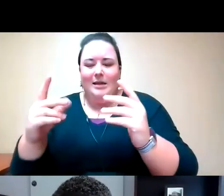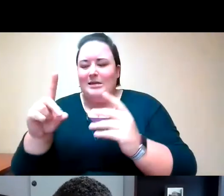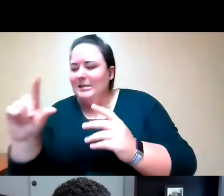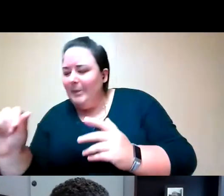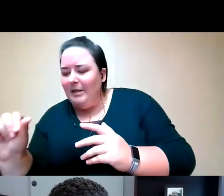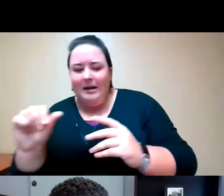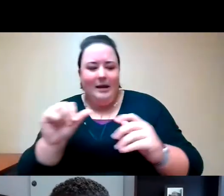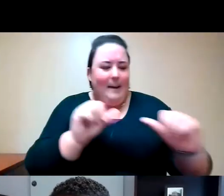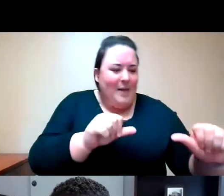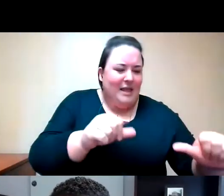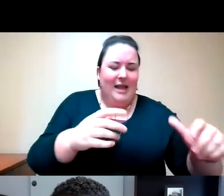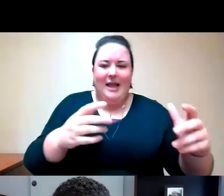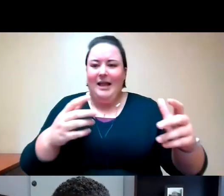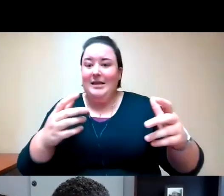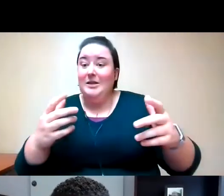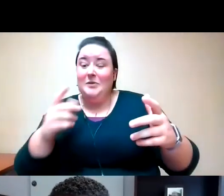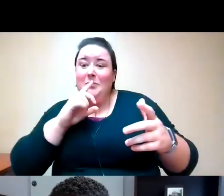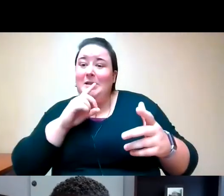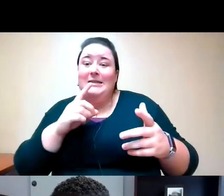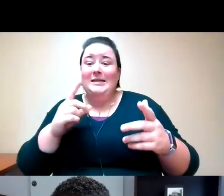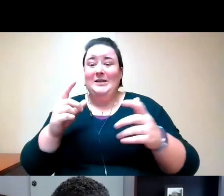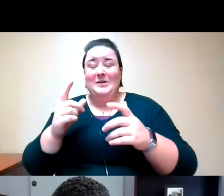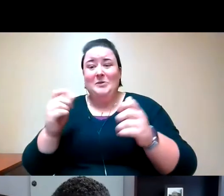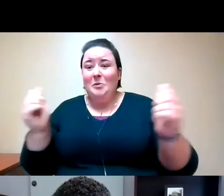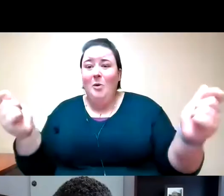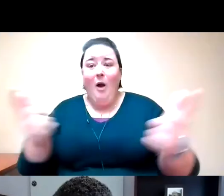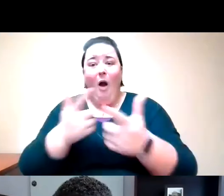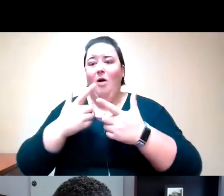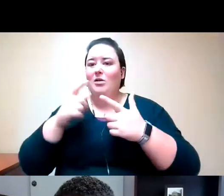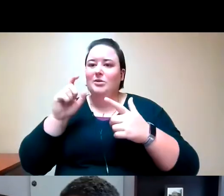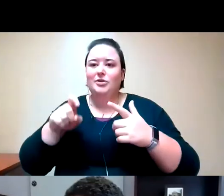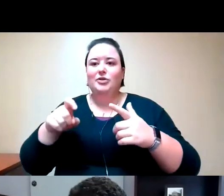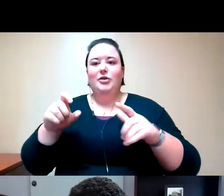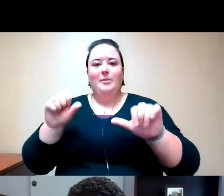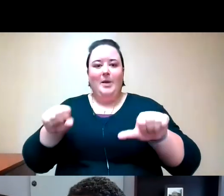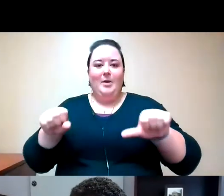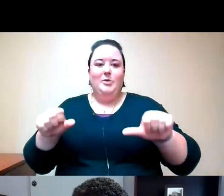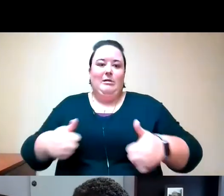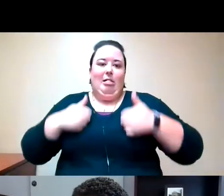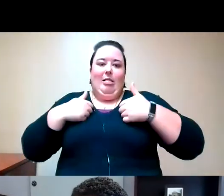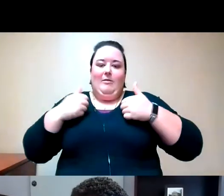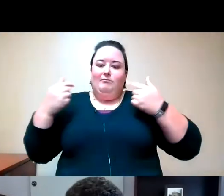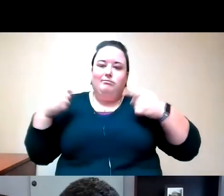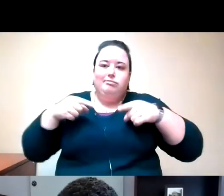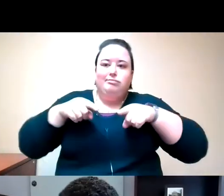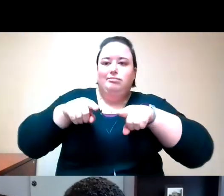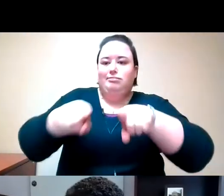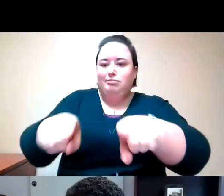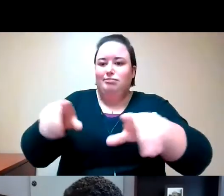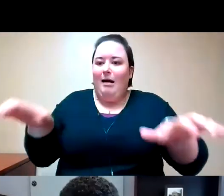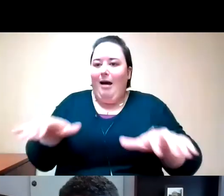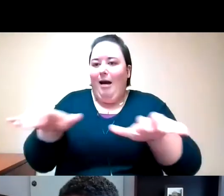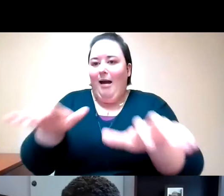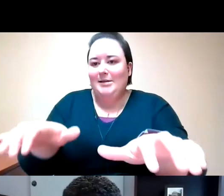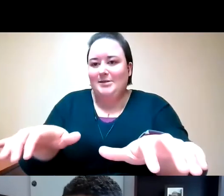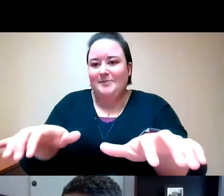is that all of us should be able to then coexist while recognizing the shared humanity in all of us. Each one of us has